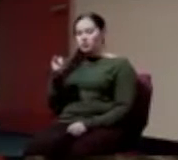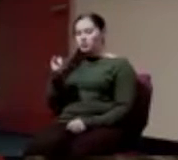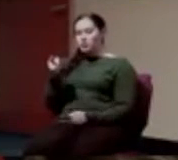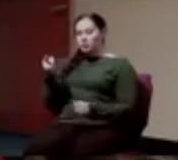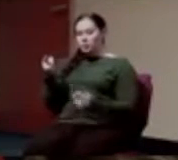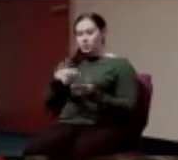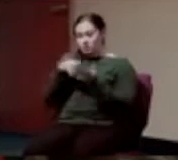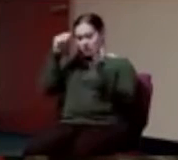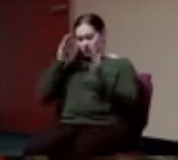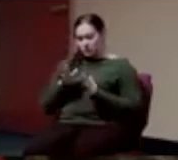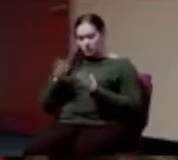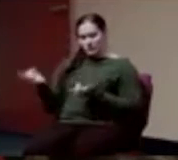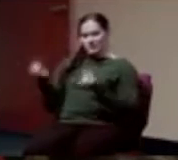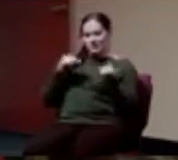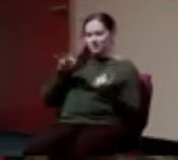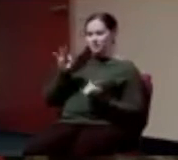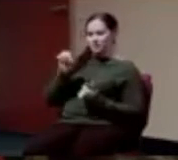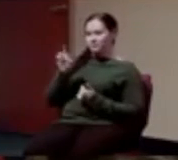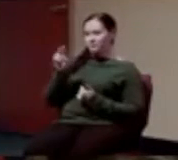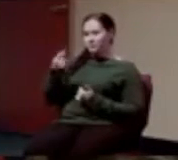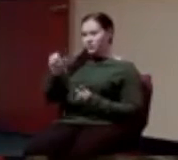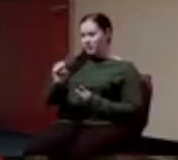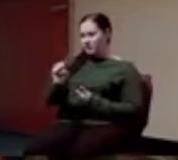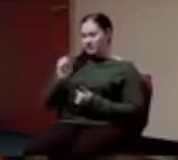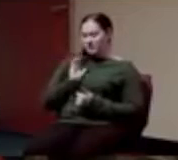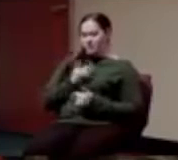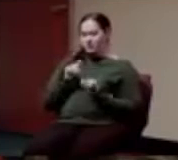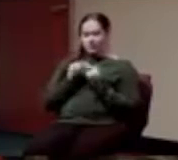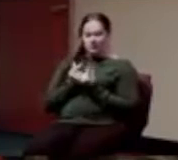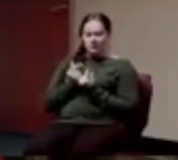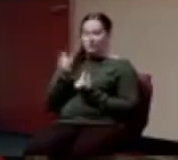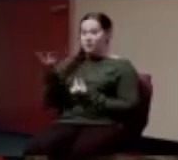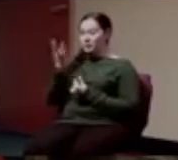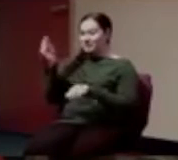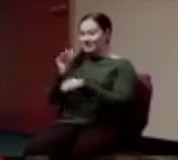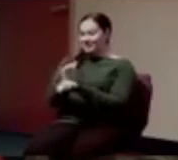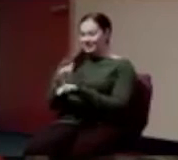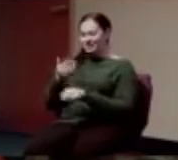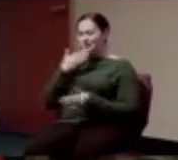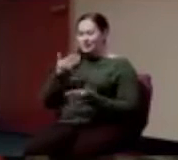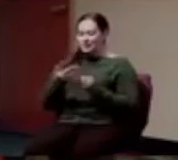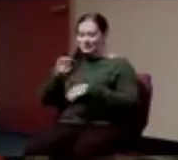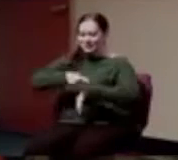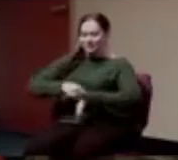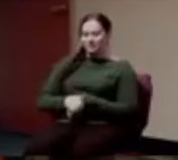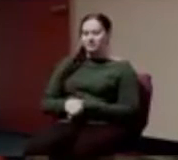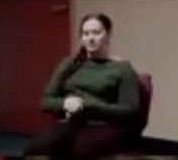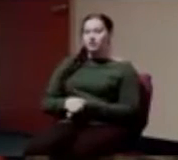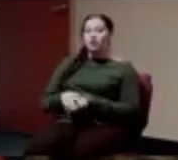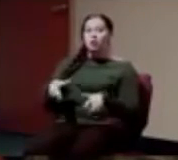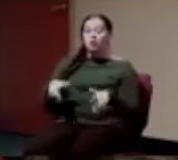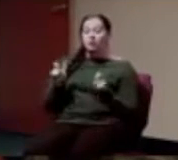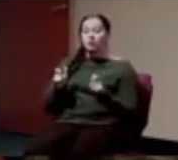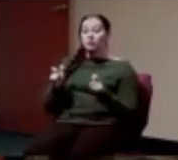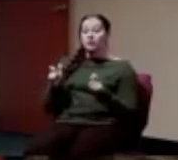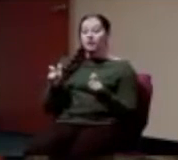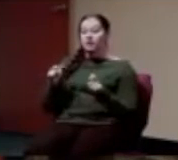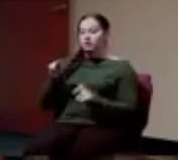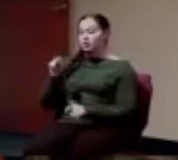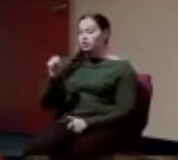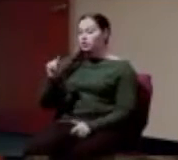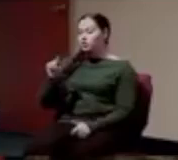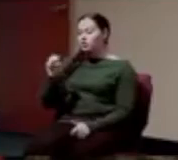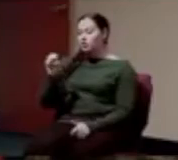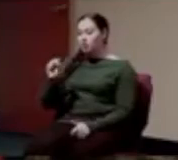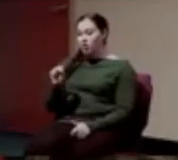nights, come back there on Wednesday nights. We have a good time. Real quick, I put all my notes up on the YouVersion